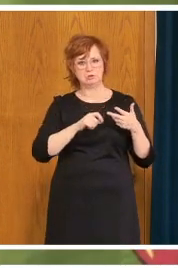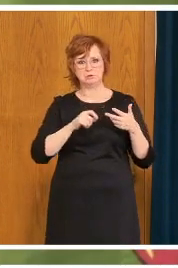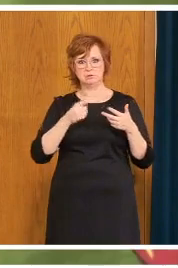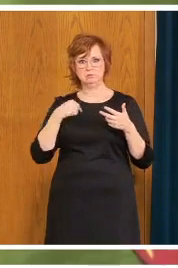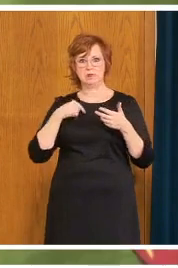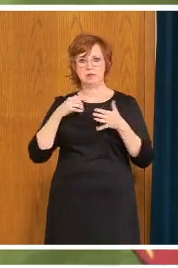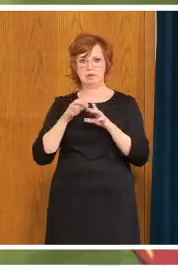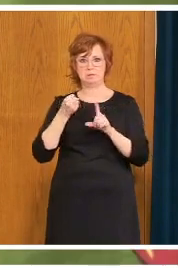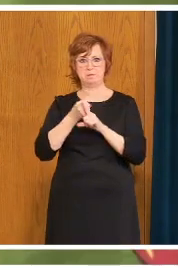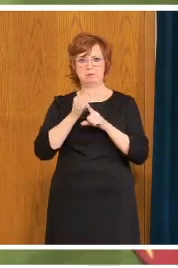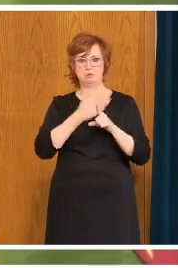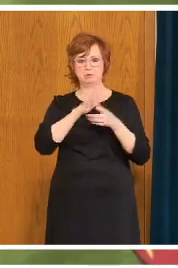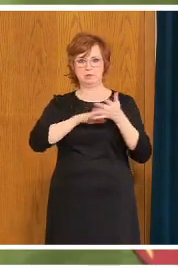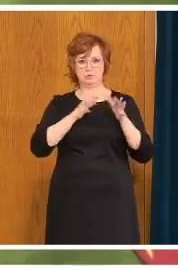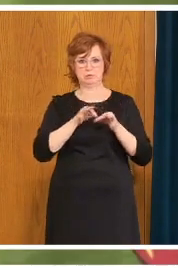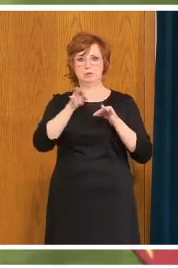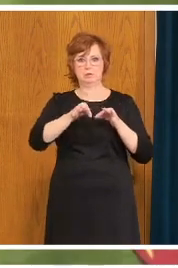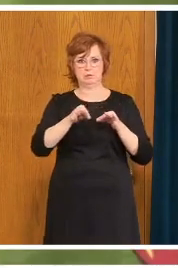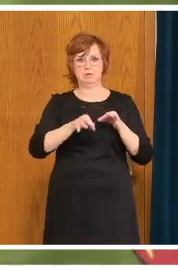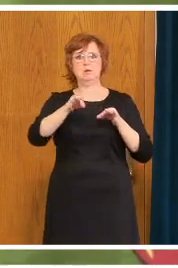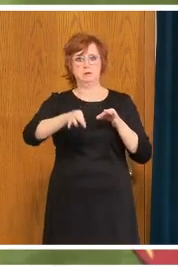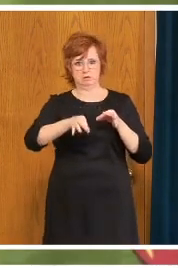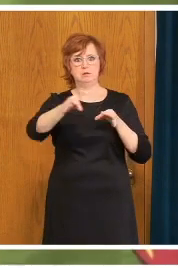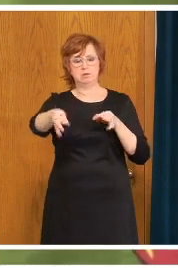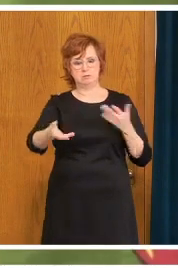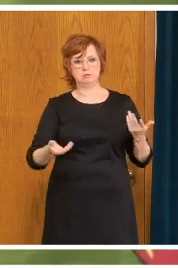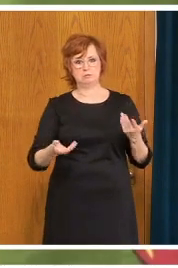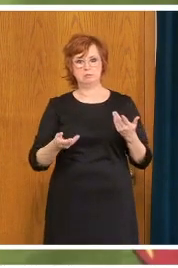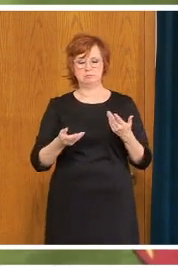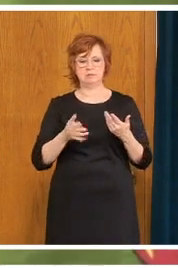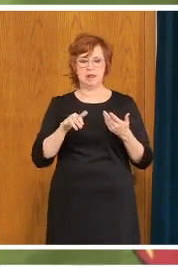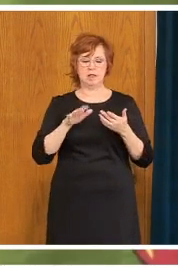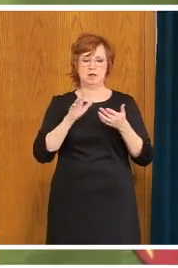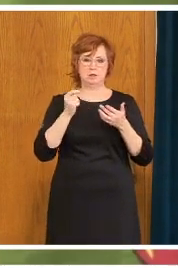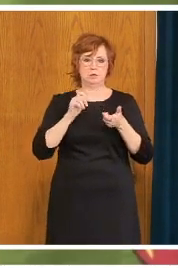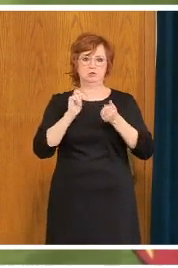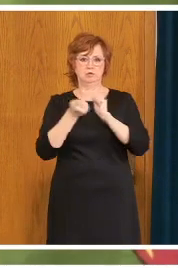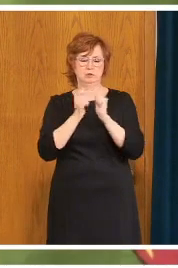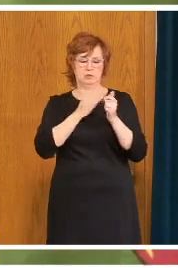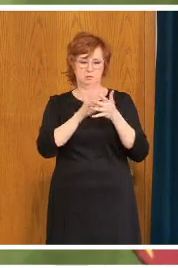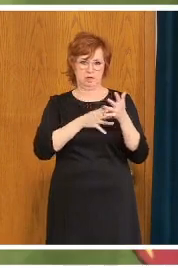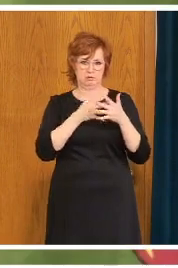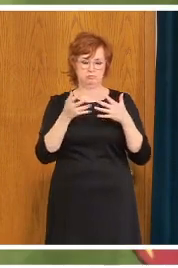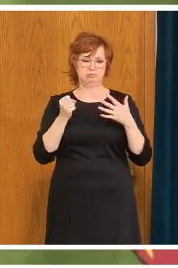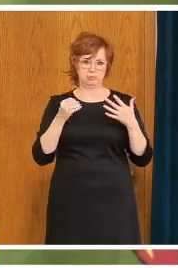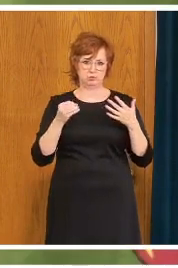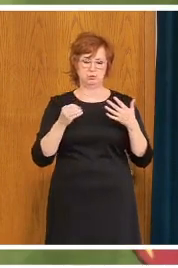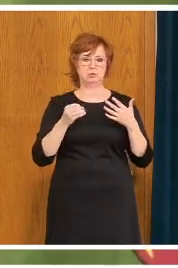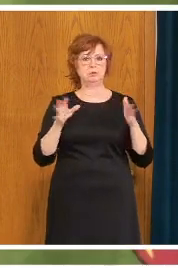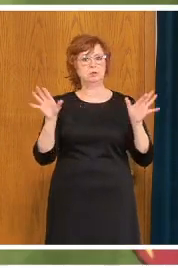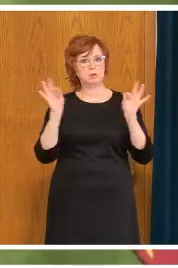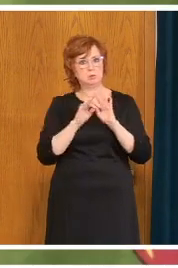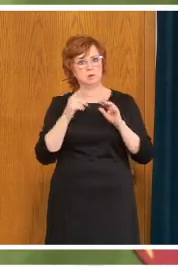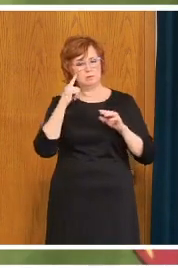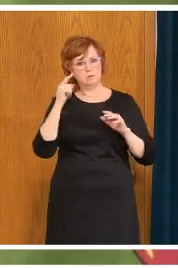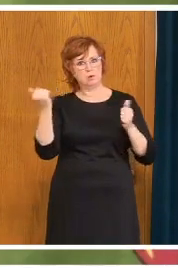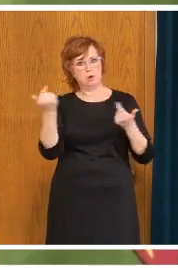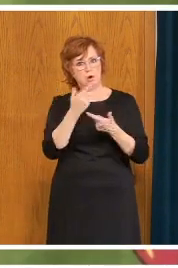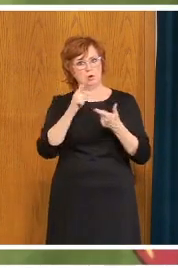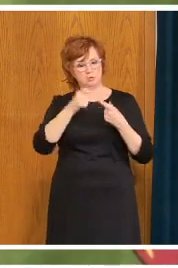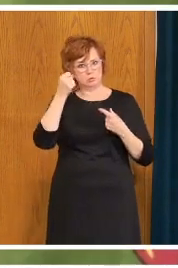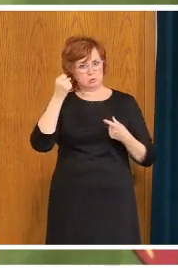does change things very quickly. And it's very important for everybody to understand that,